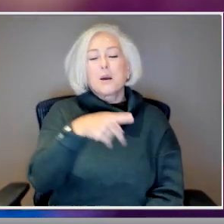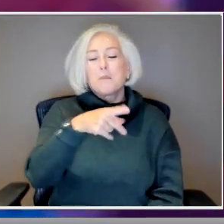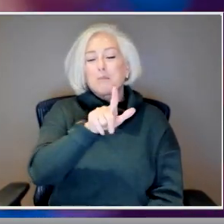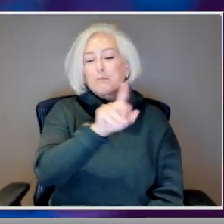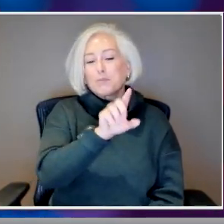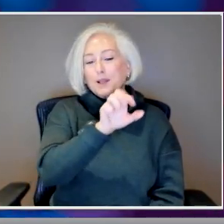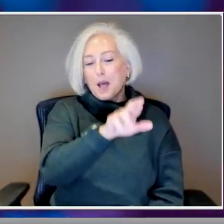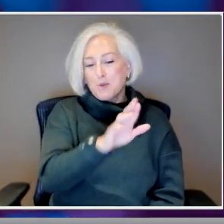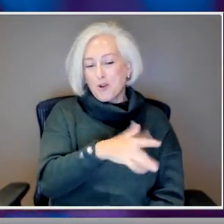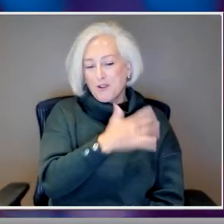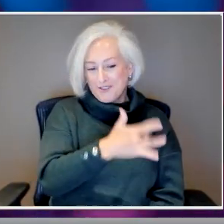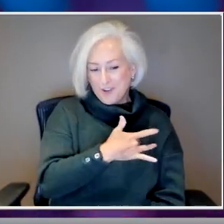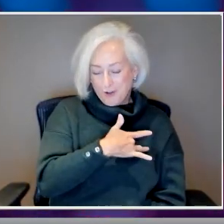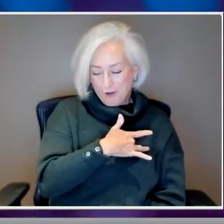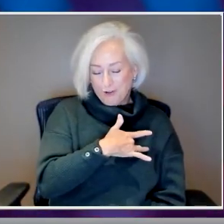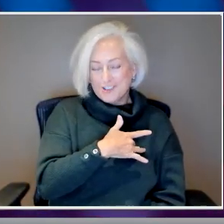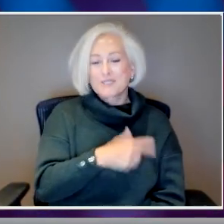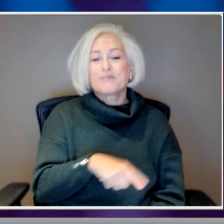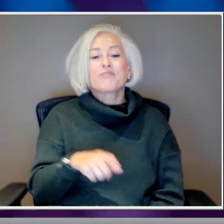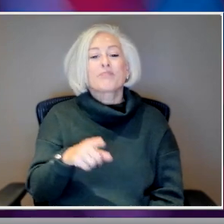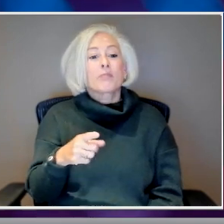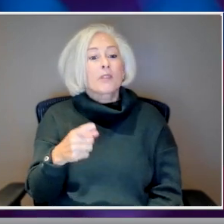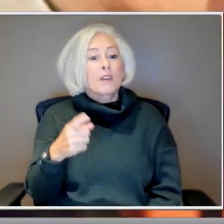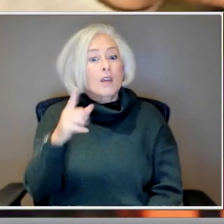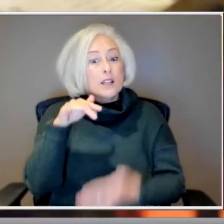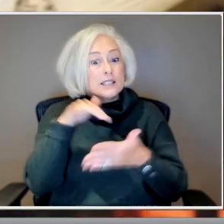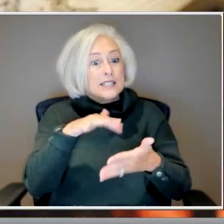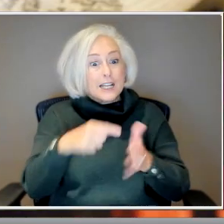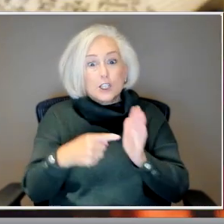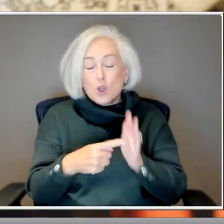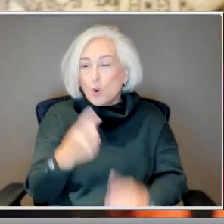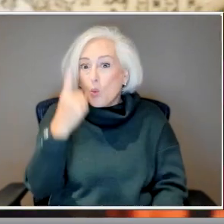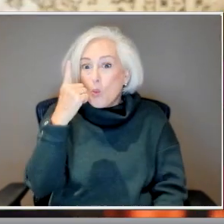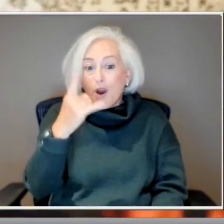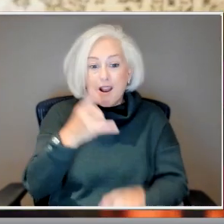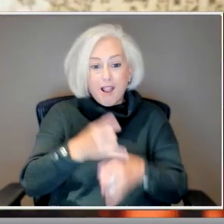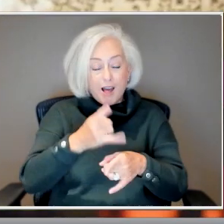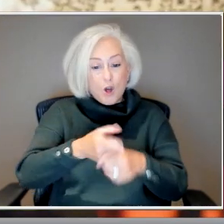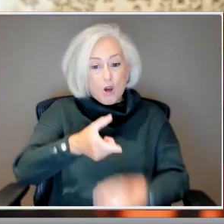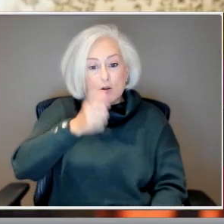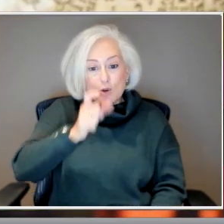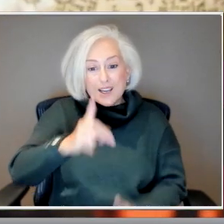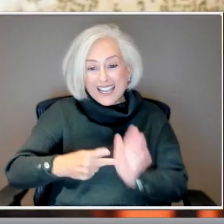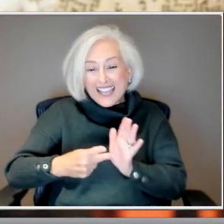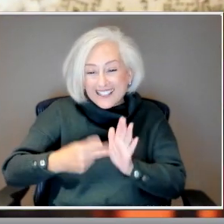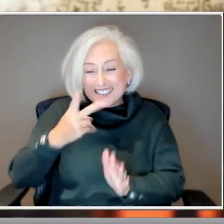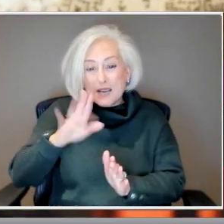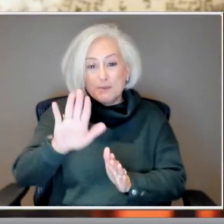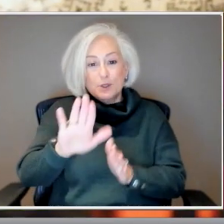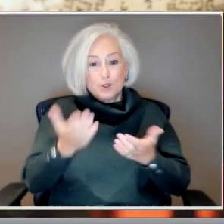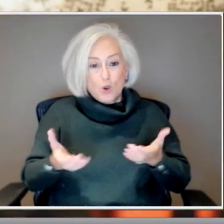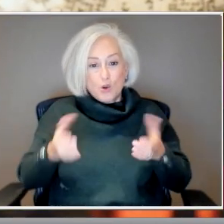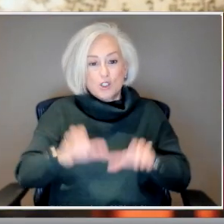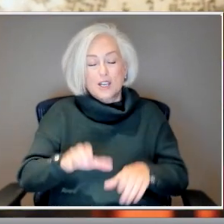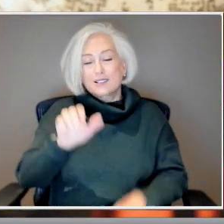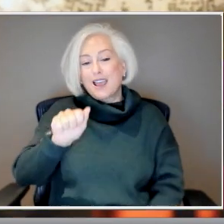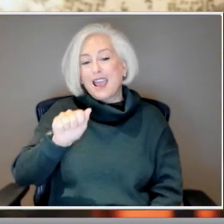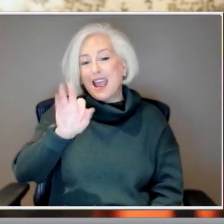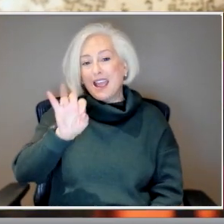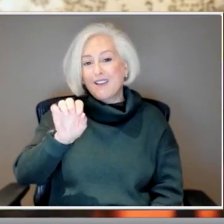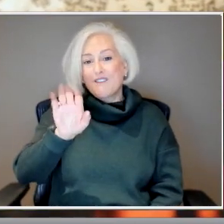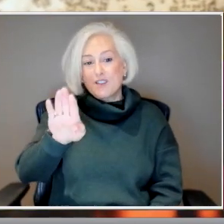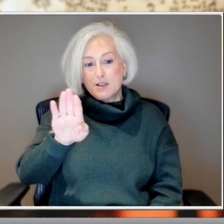one glass of wine, beer, or one cocktail can double your chance of AFib within 4